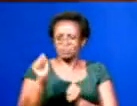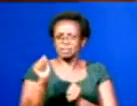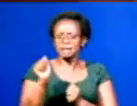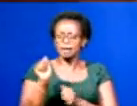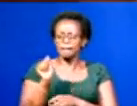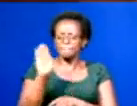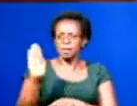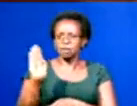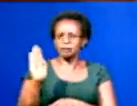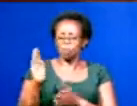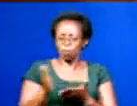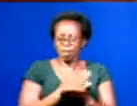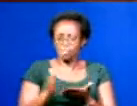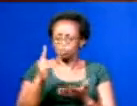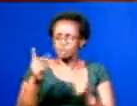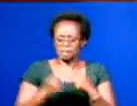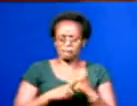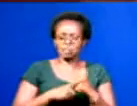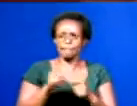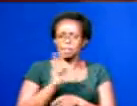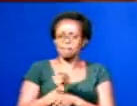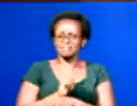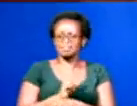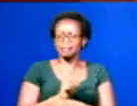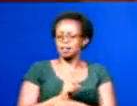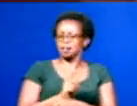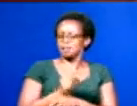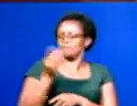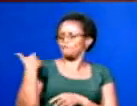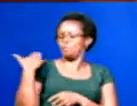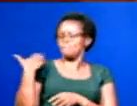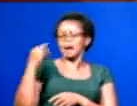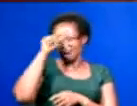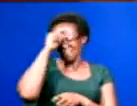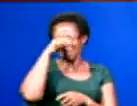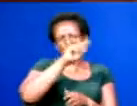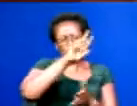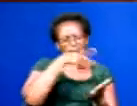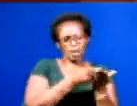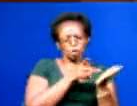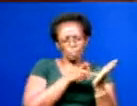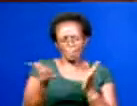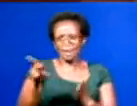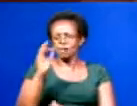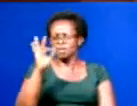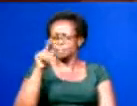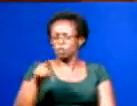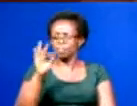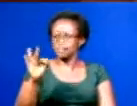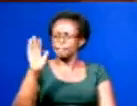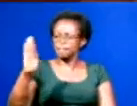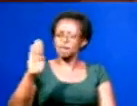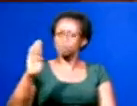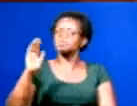what is hard for the former regime to pay 3.3 billion to the teachers, Mr. Speaker? And you know, Mr. Speaker,